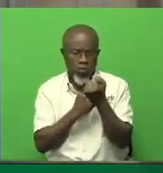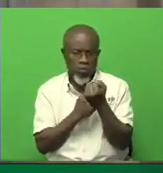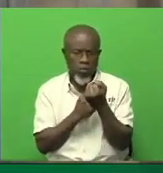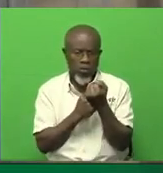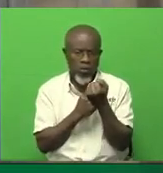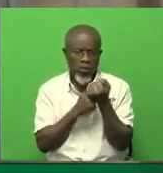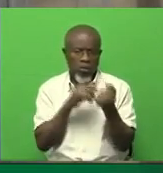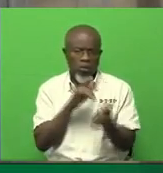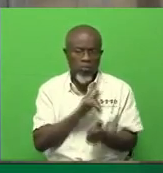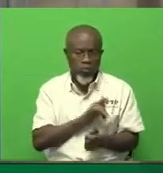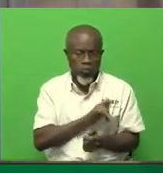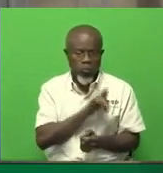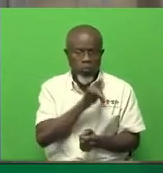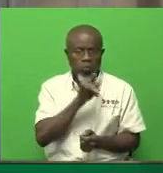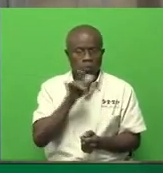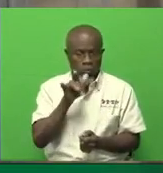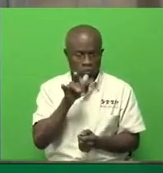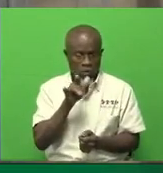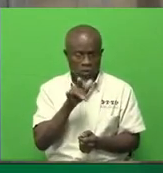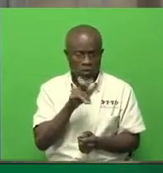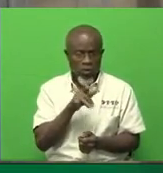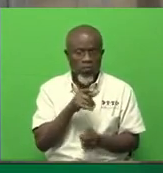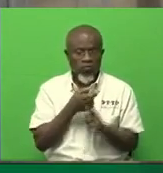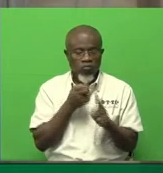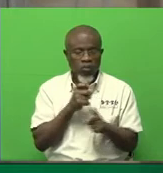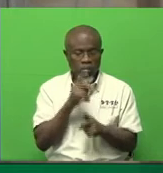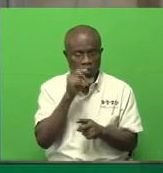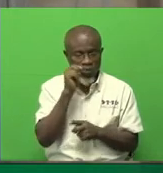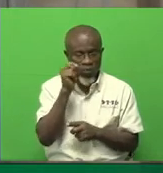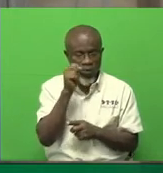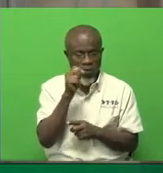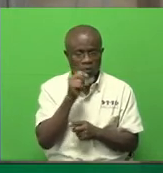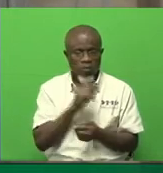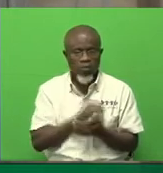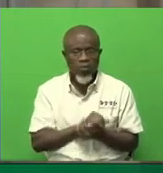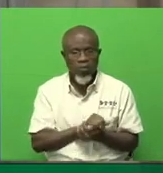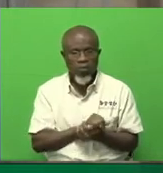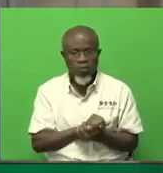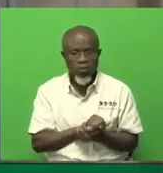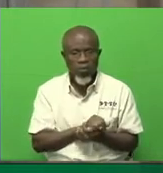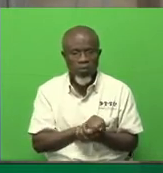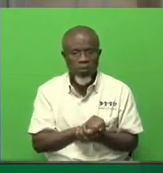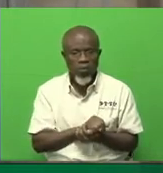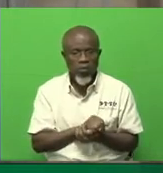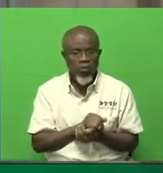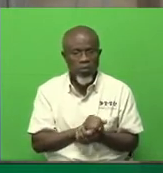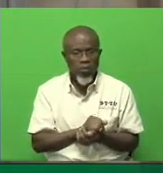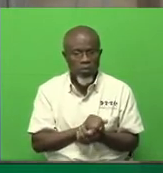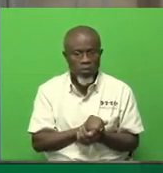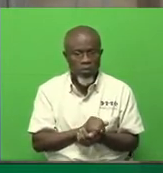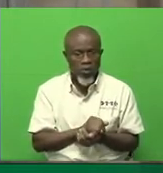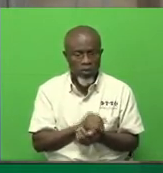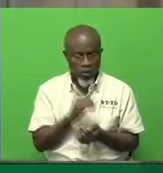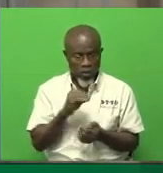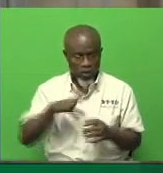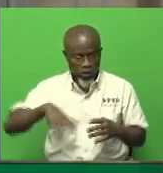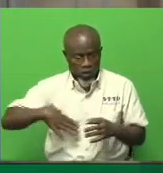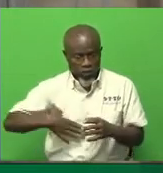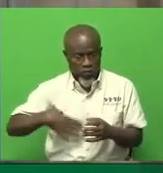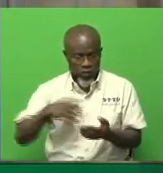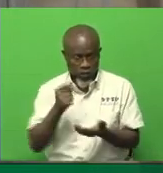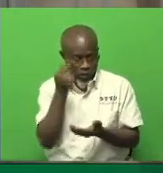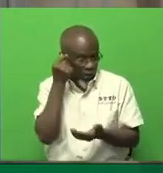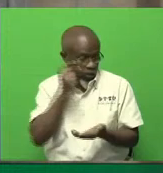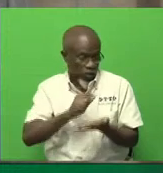the time over London said that a newborn baby always reminds us of how important life is